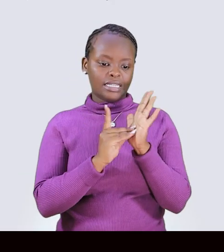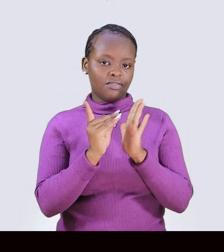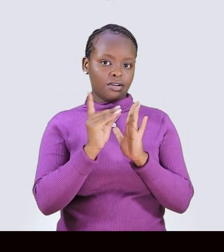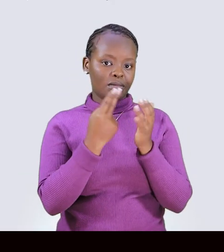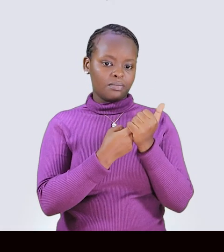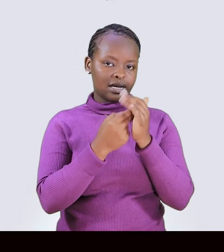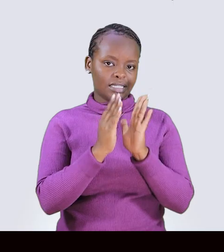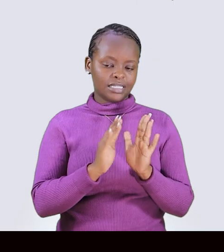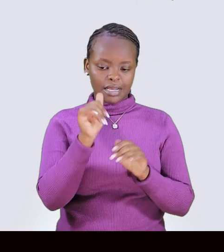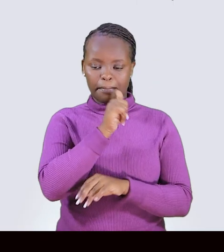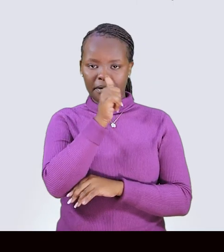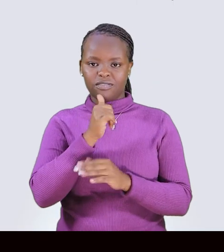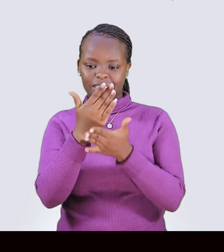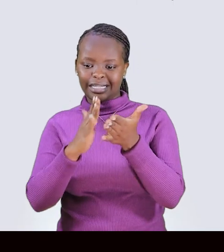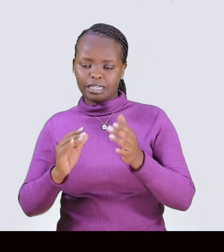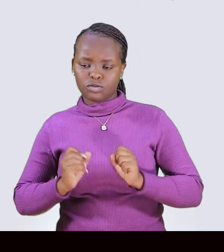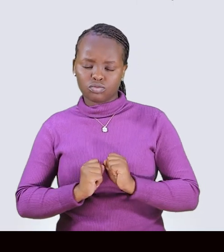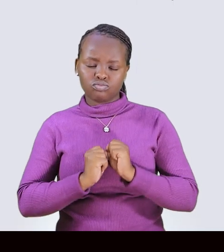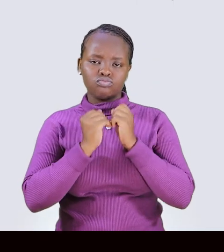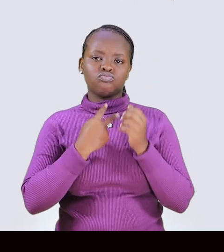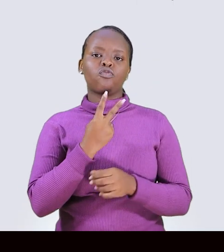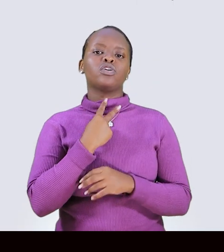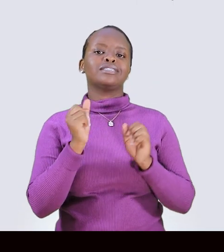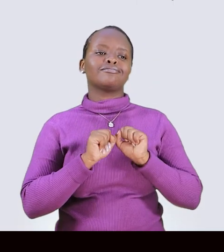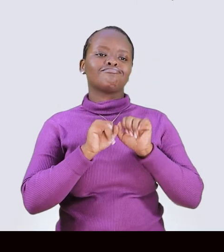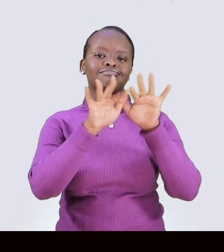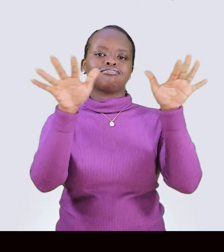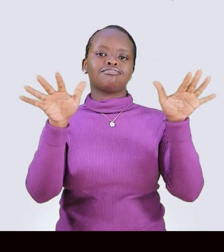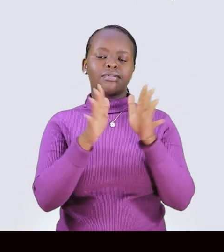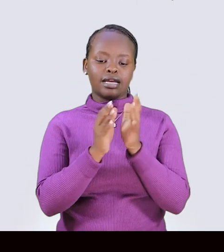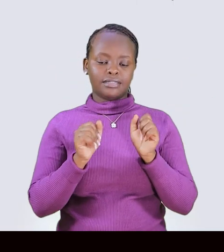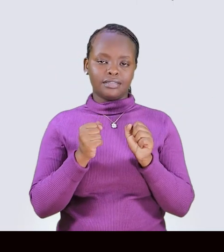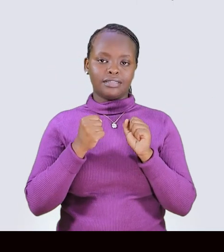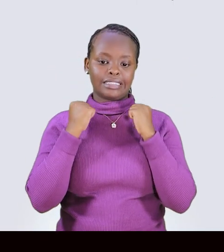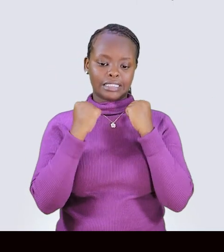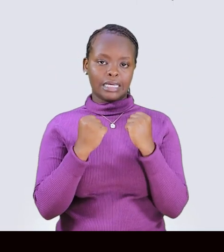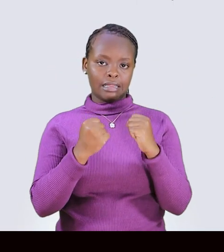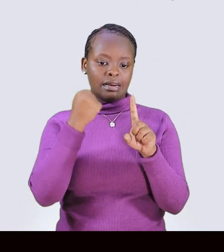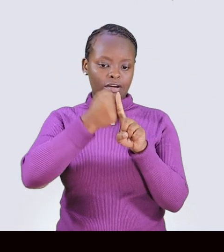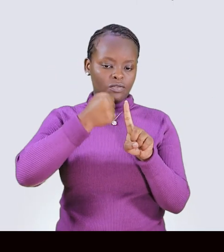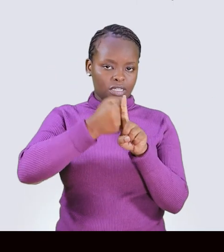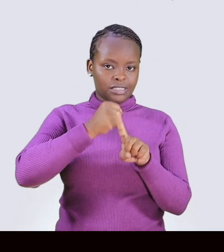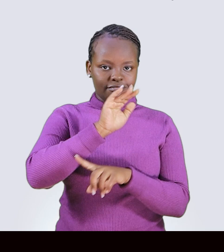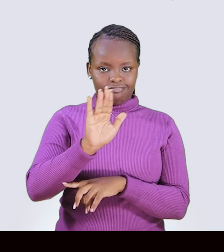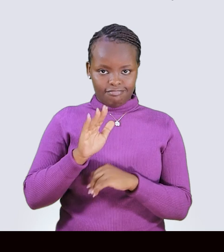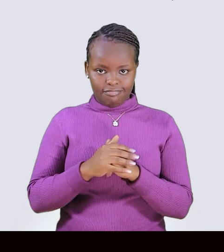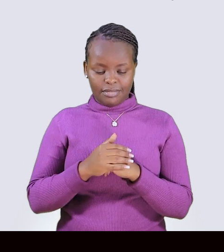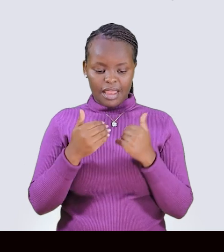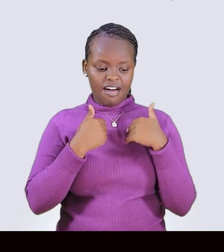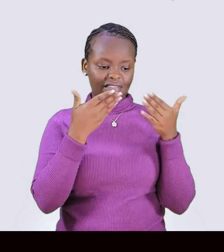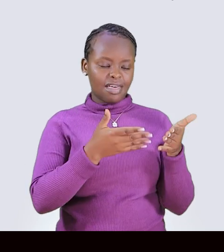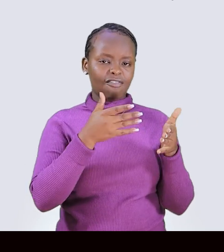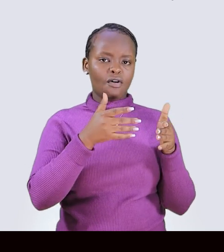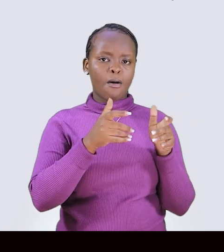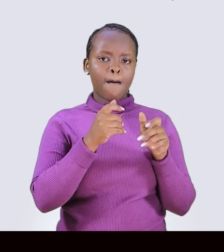the private sector to amplify your voice and strengthen your advocacy. It includes templates for press